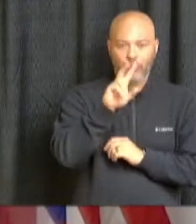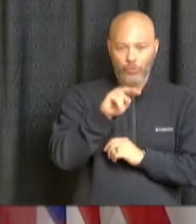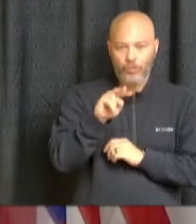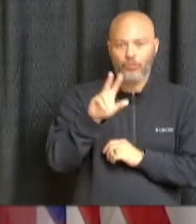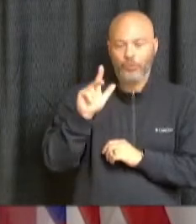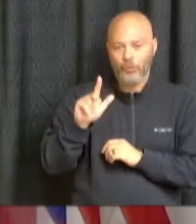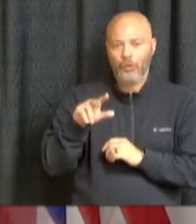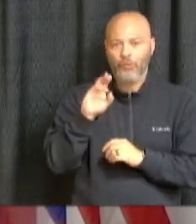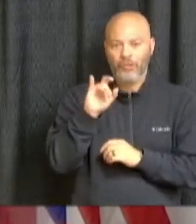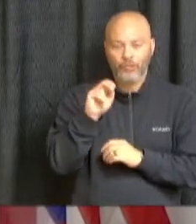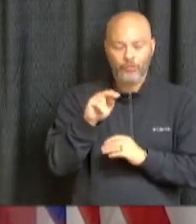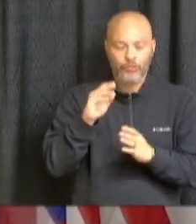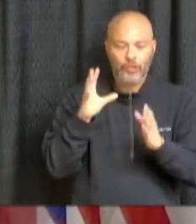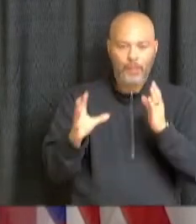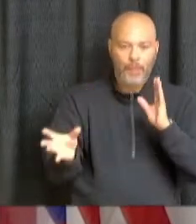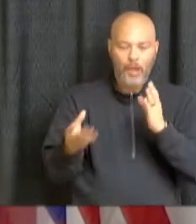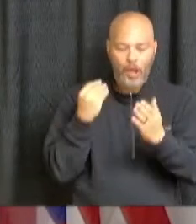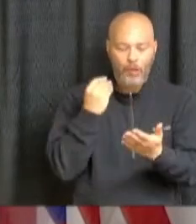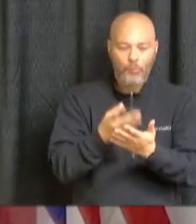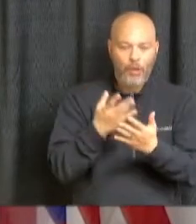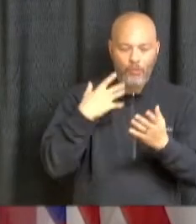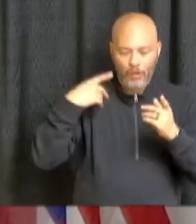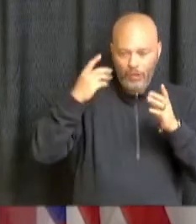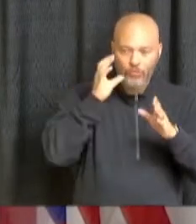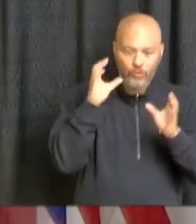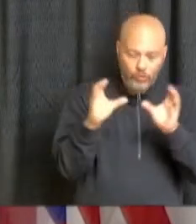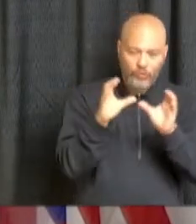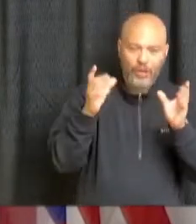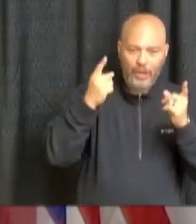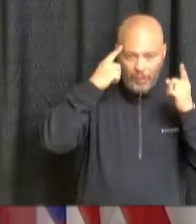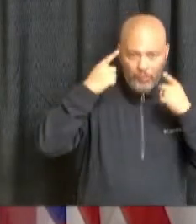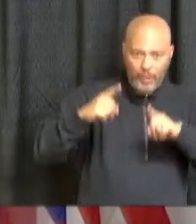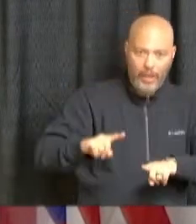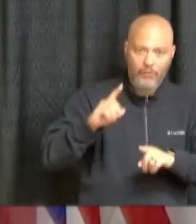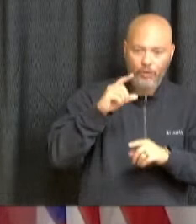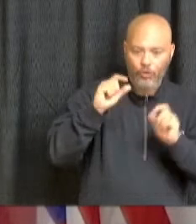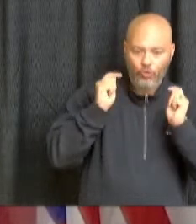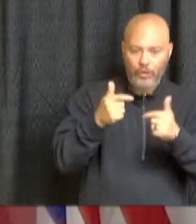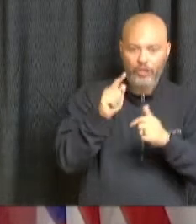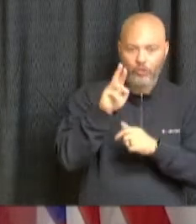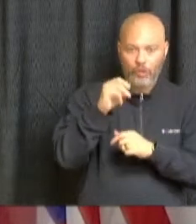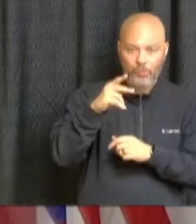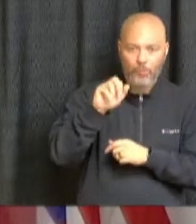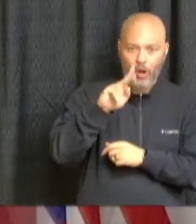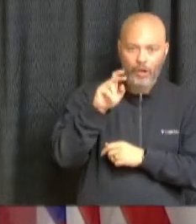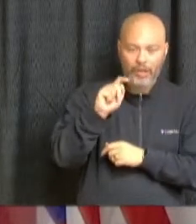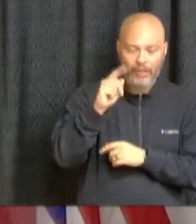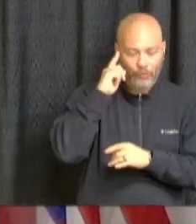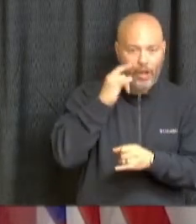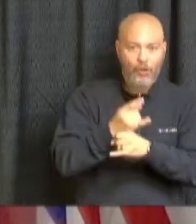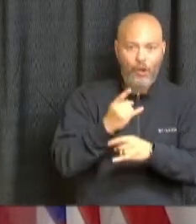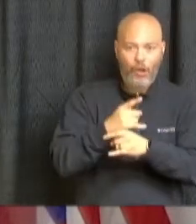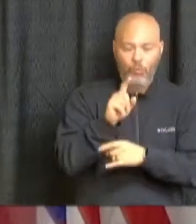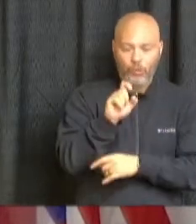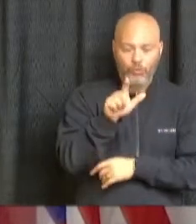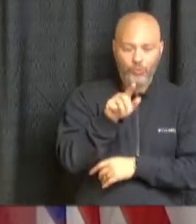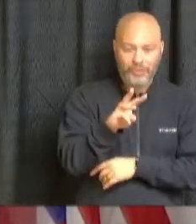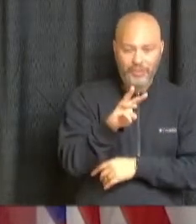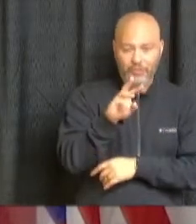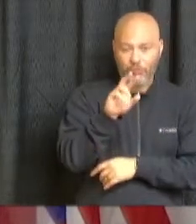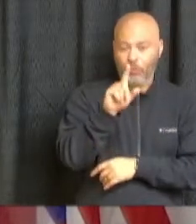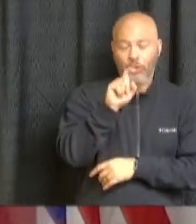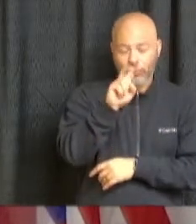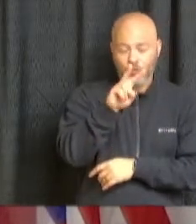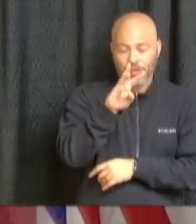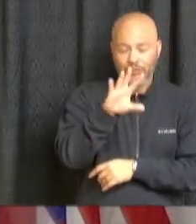2022-23, a resolution approving a certificate of compliance for sale of wine at Quick Trip Market located at 1265 Rossview